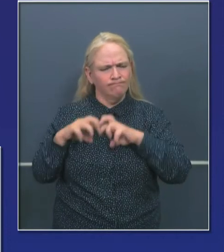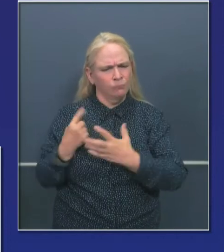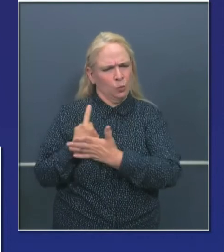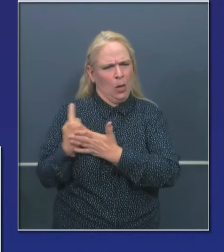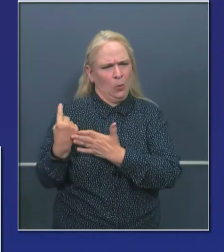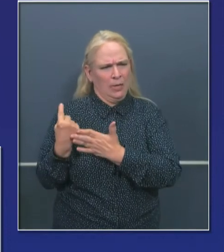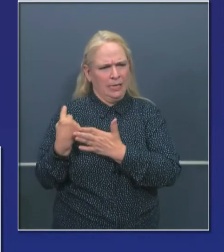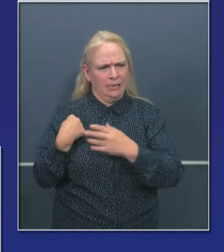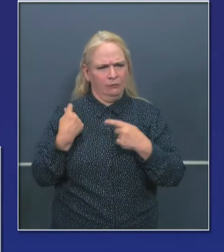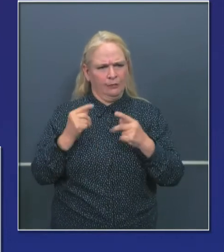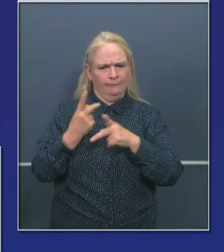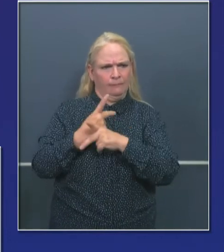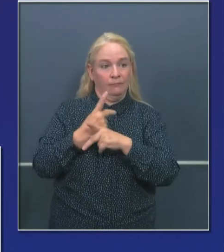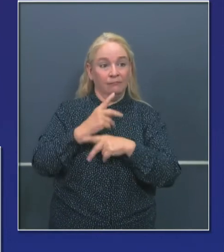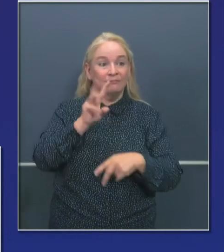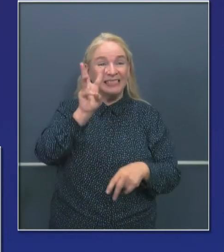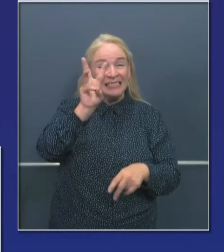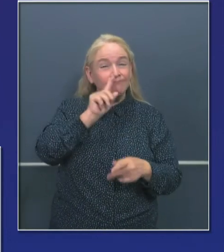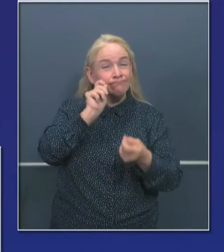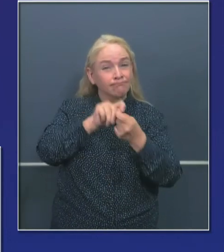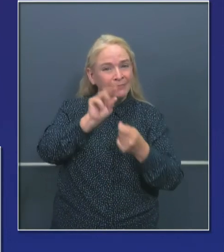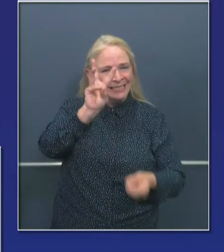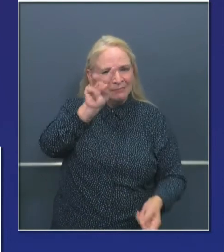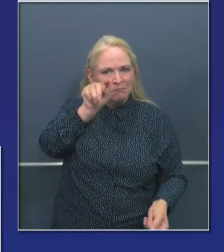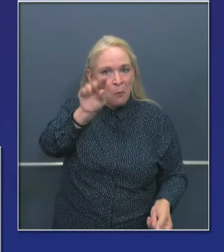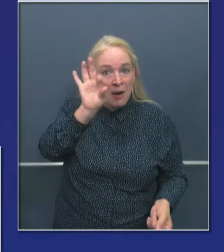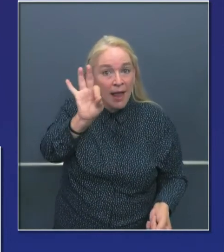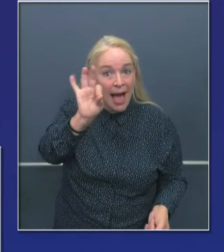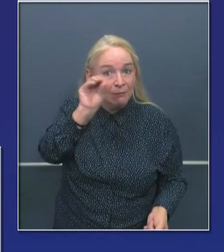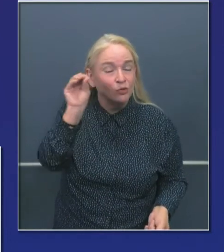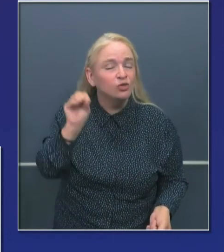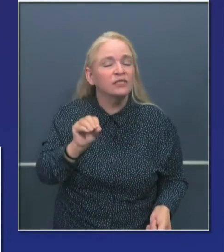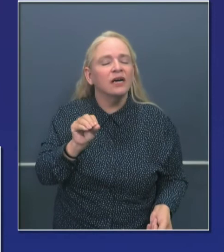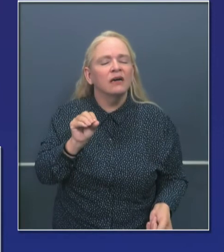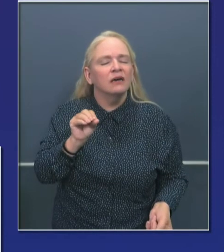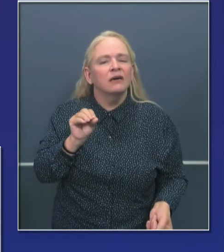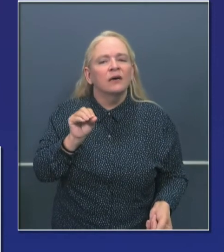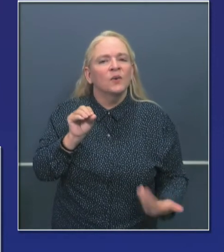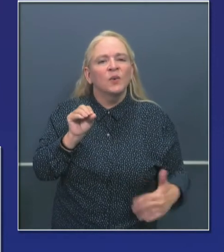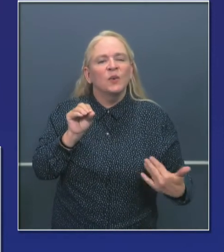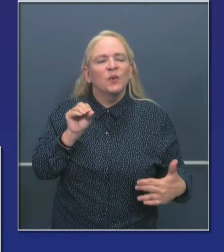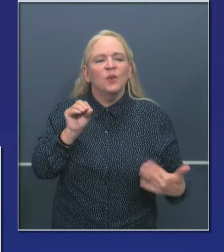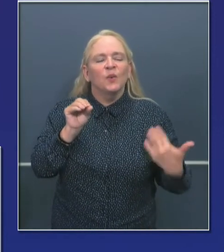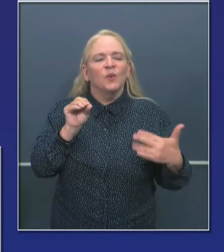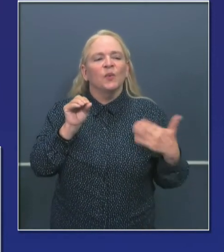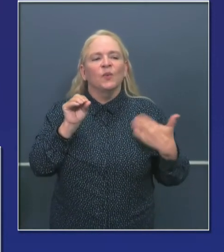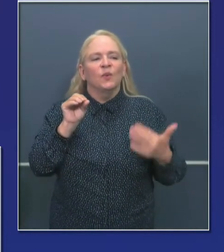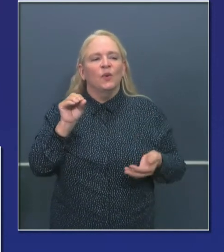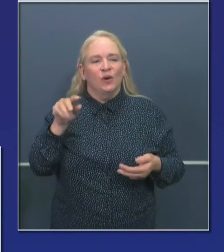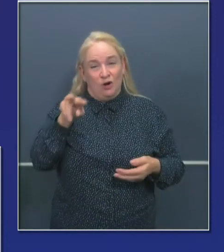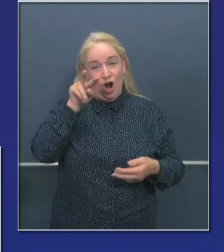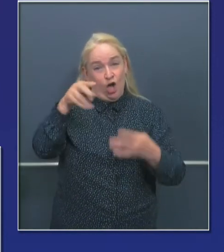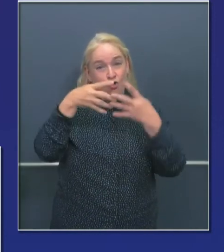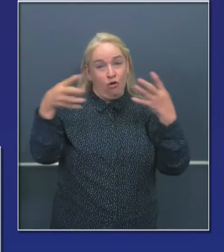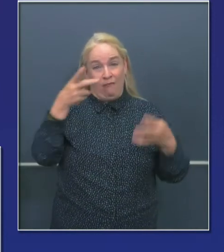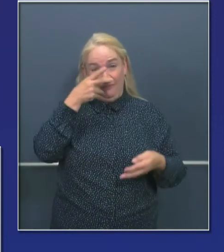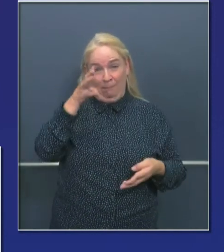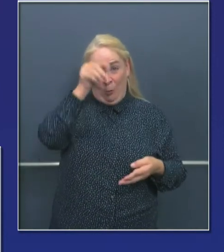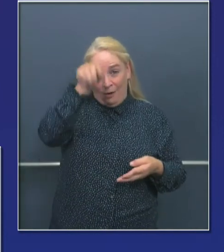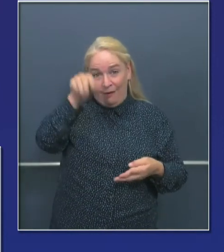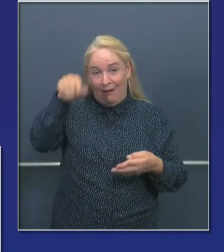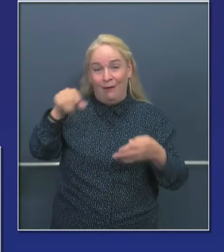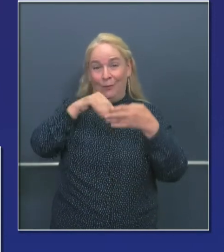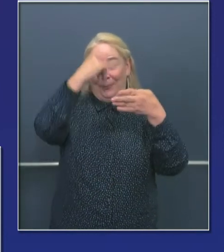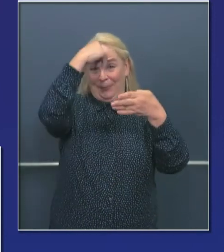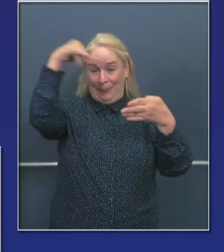6.9%. Looking, though, at the 14-day period, I want to show you that trend line. This is why we have the mask mandate.